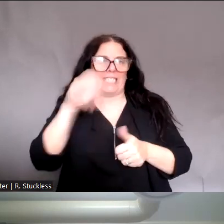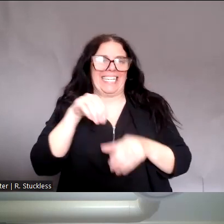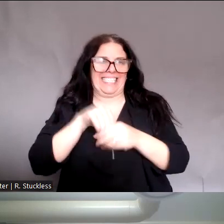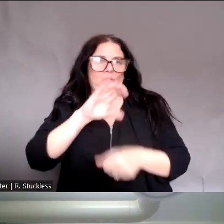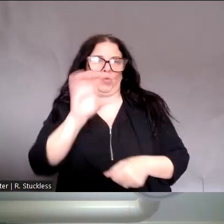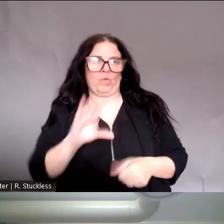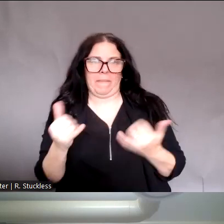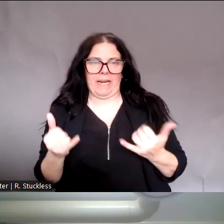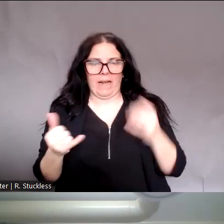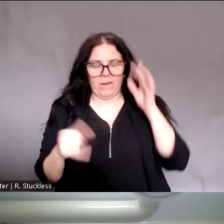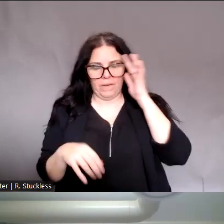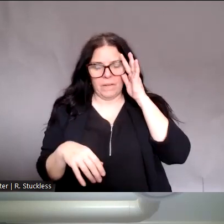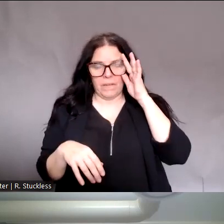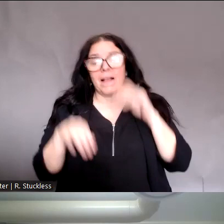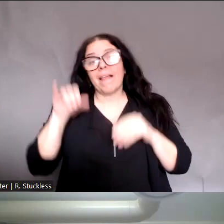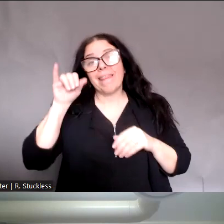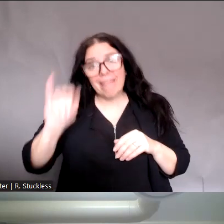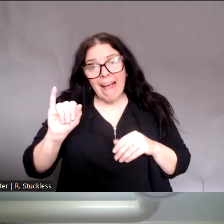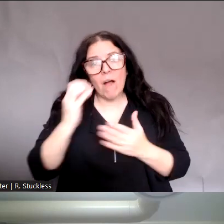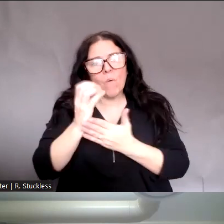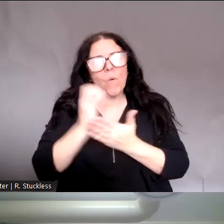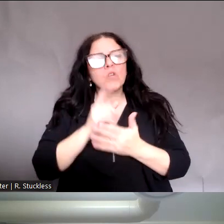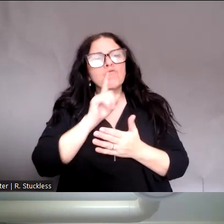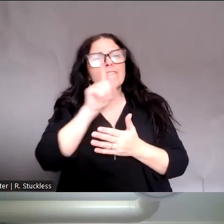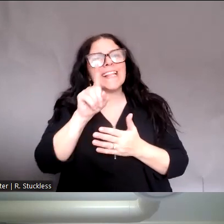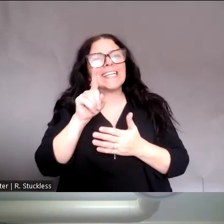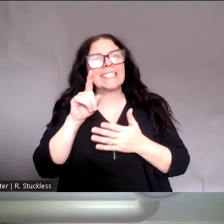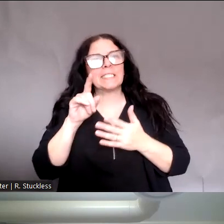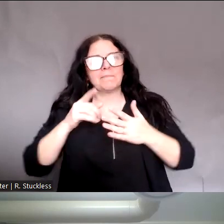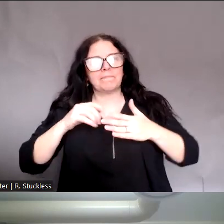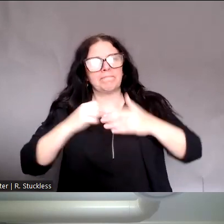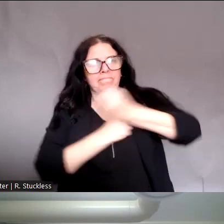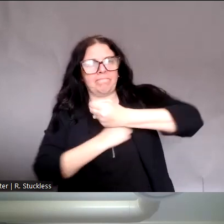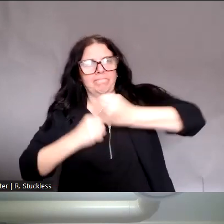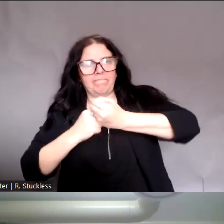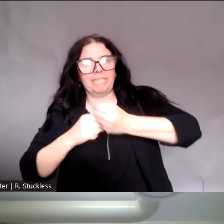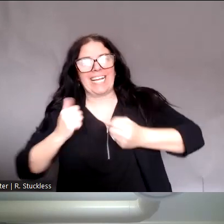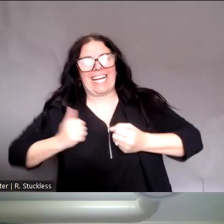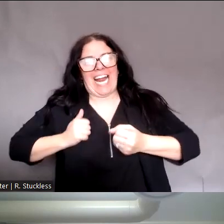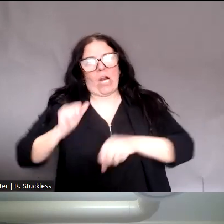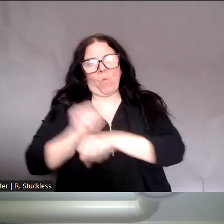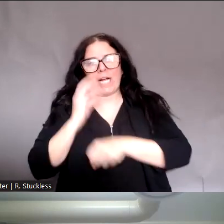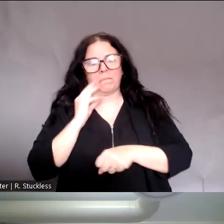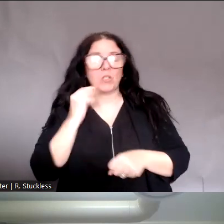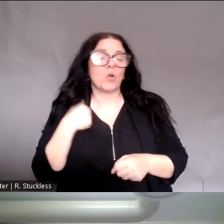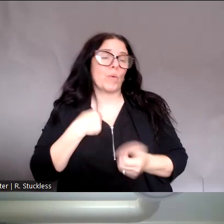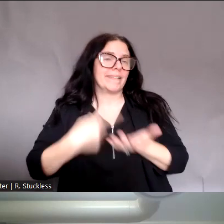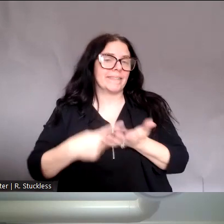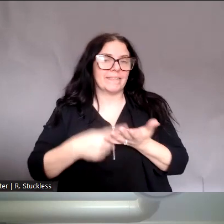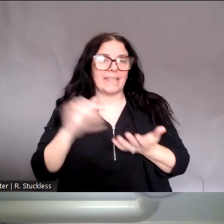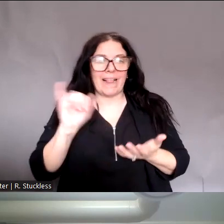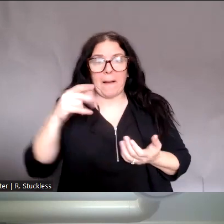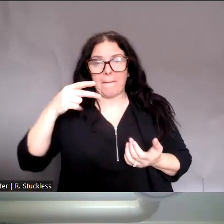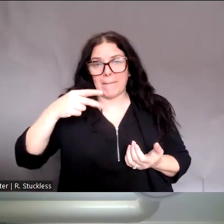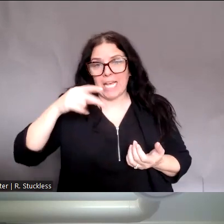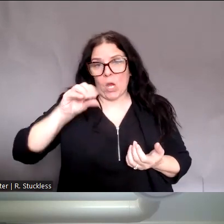Is a primer on the Canadian work experience, and we look after things like POS training,